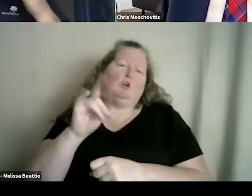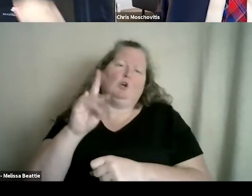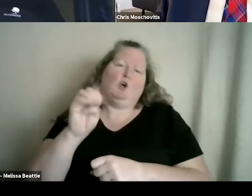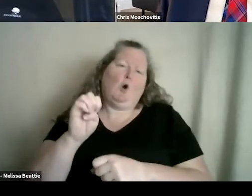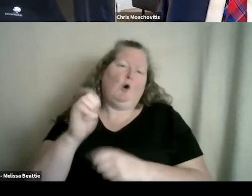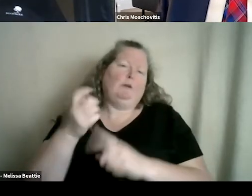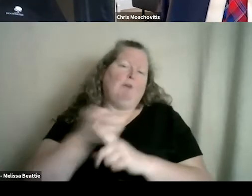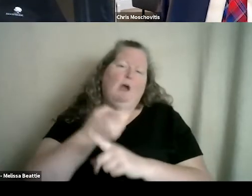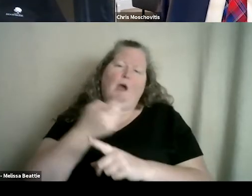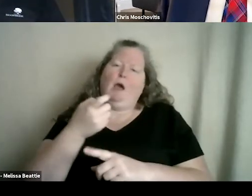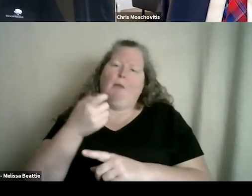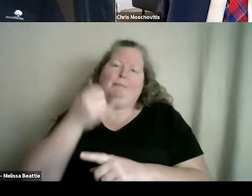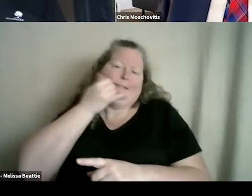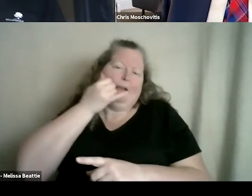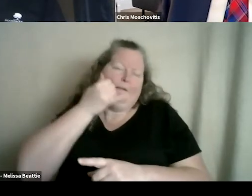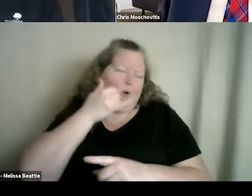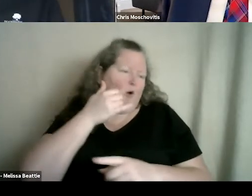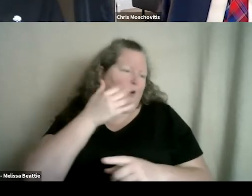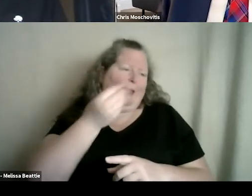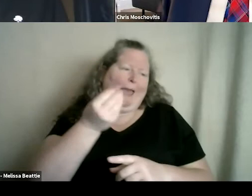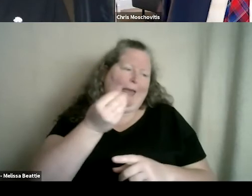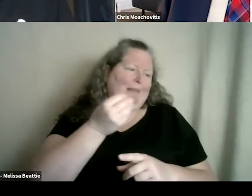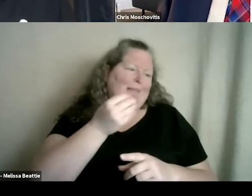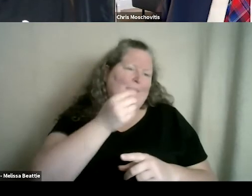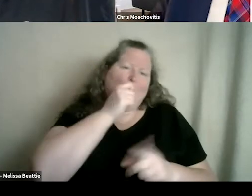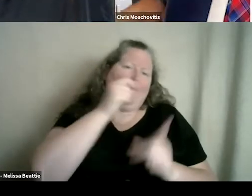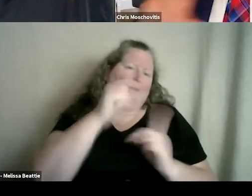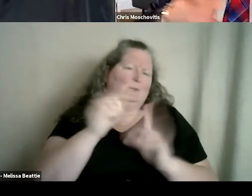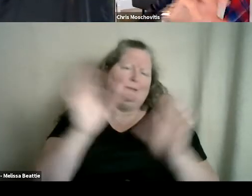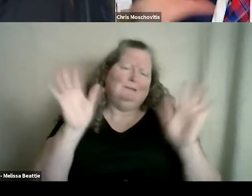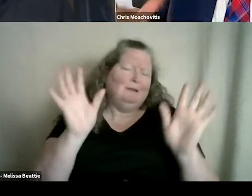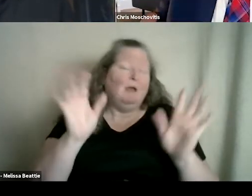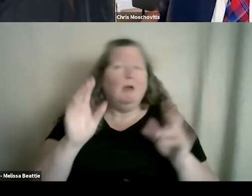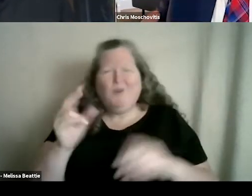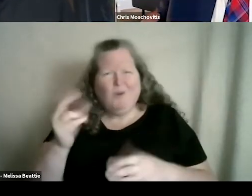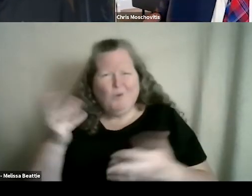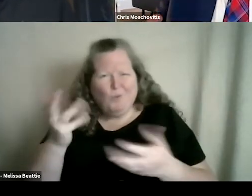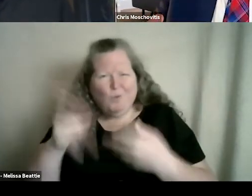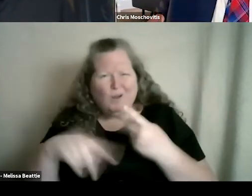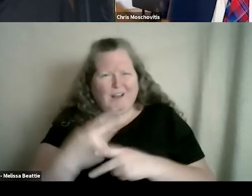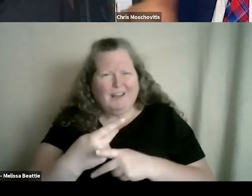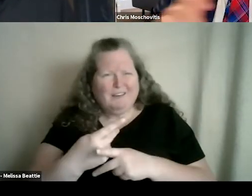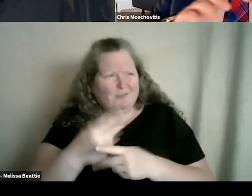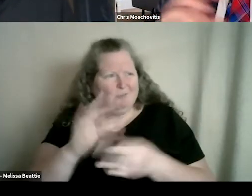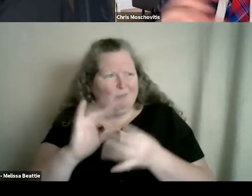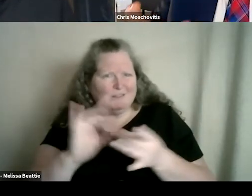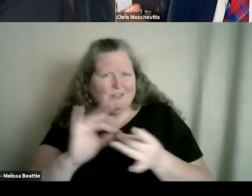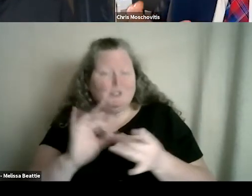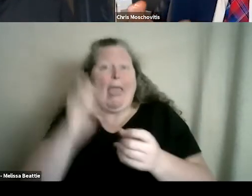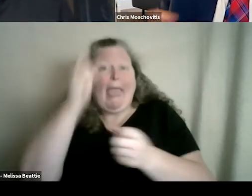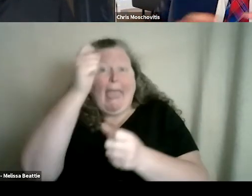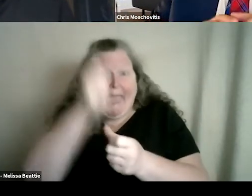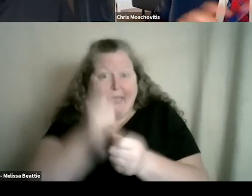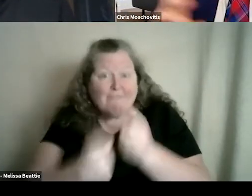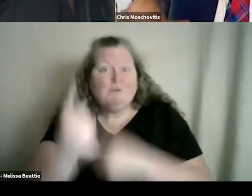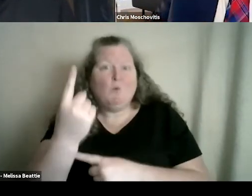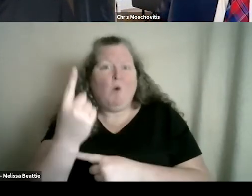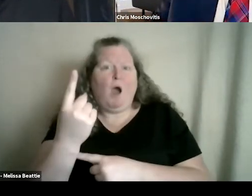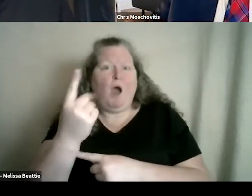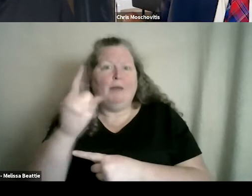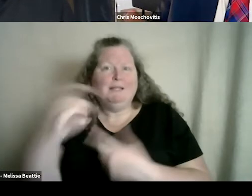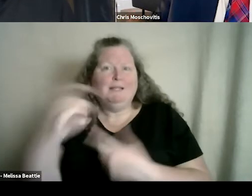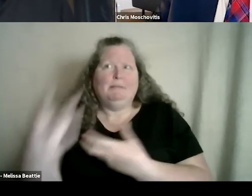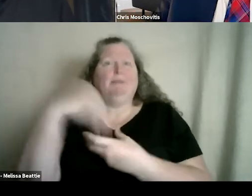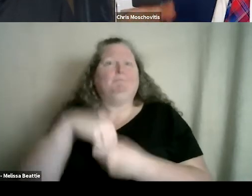that's, what message are you sending there? So the C-level team has to be completely on board. They have to lead